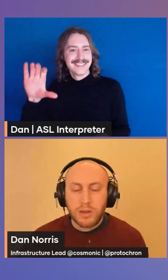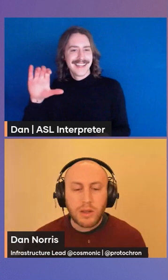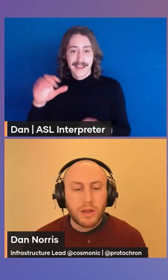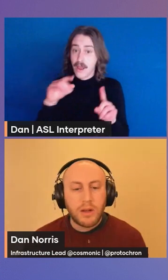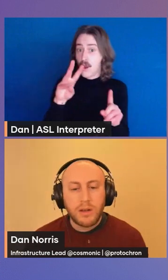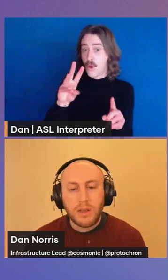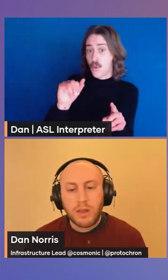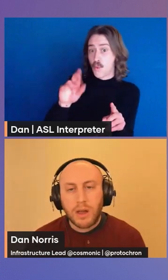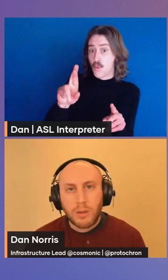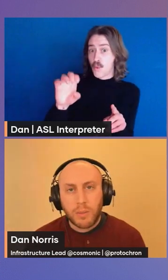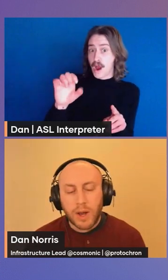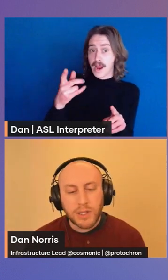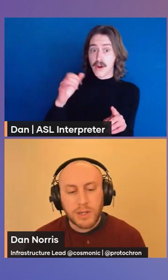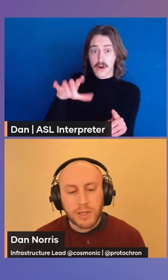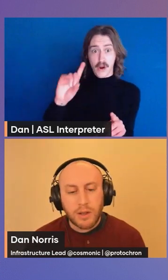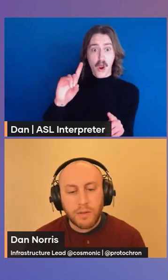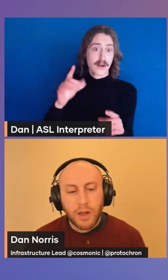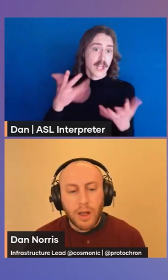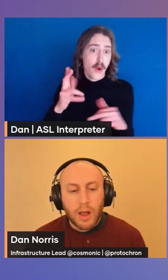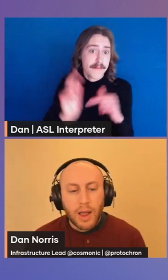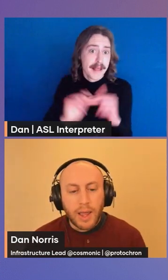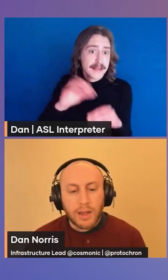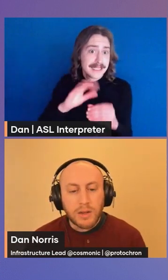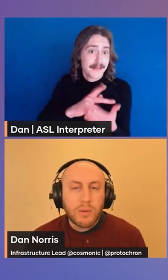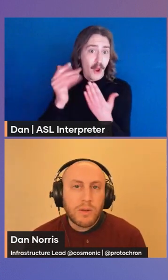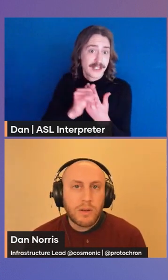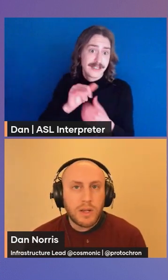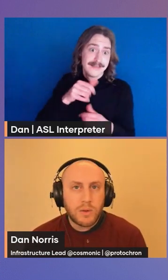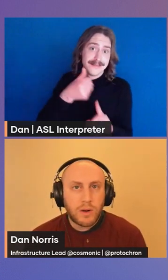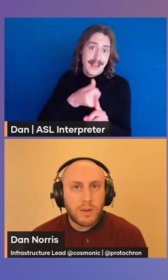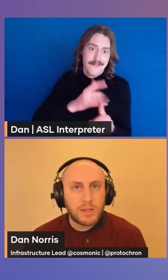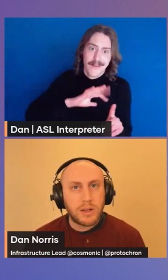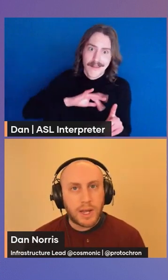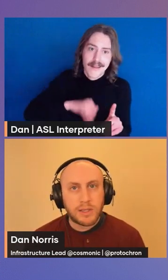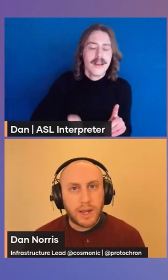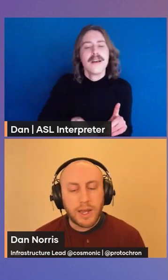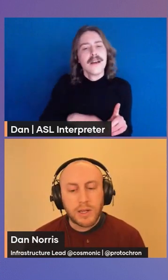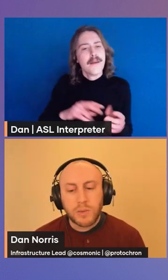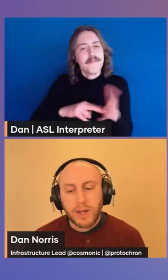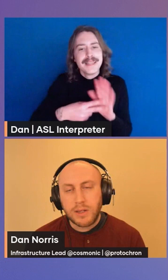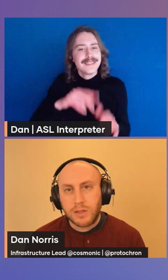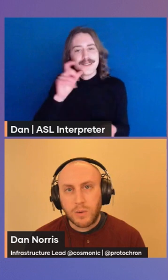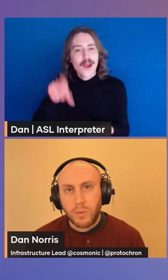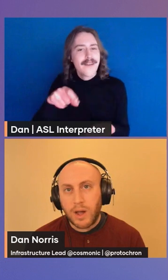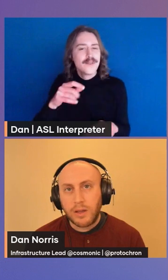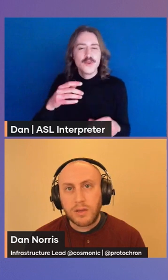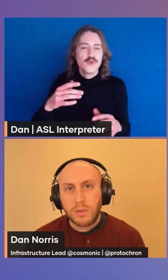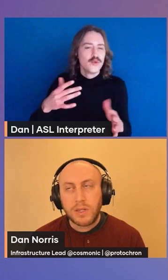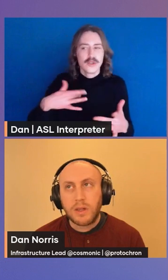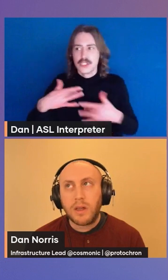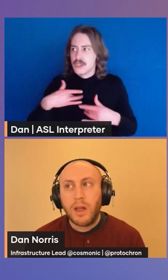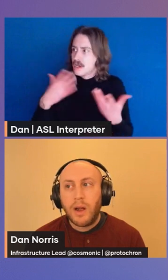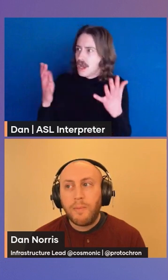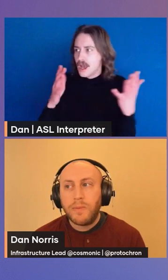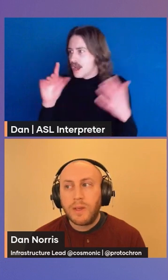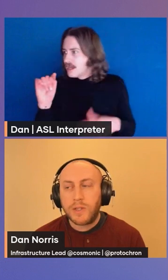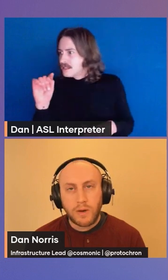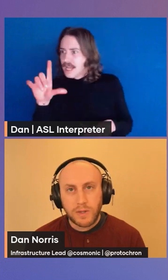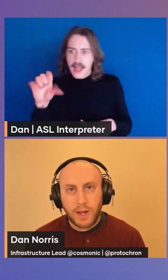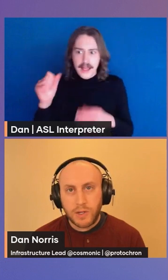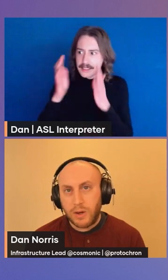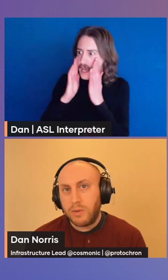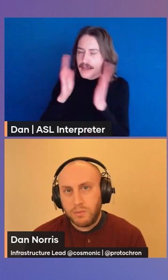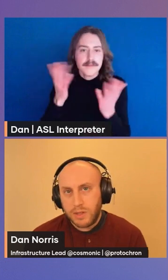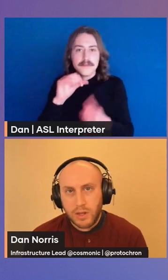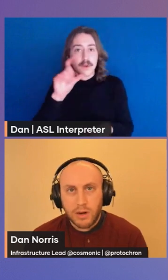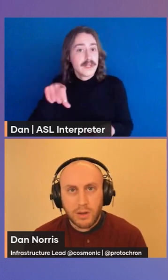into the project itself. And you don't need to worry about TLS in that case, right? So we're not using a service